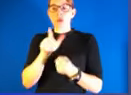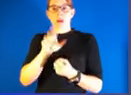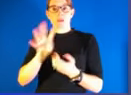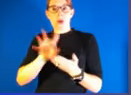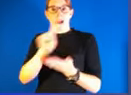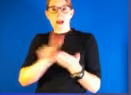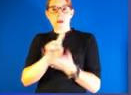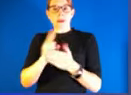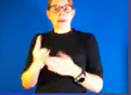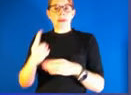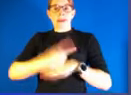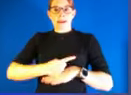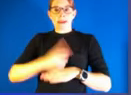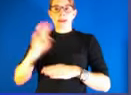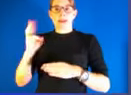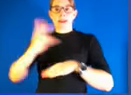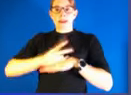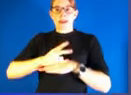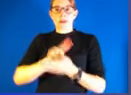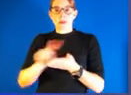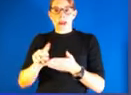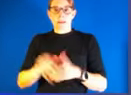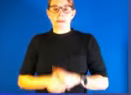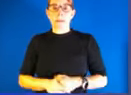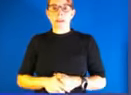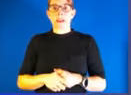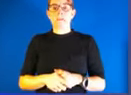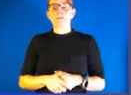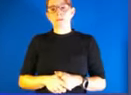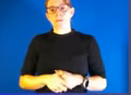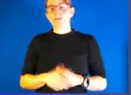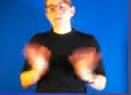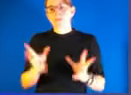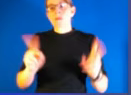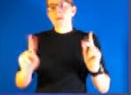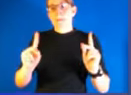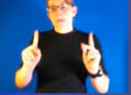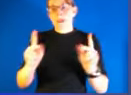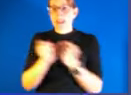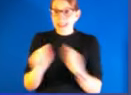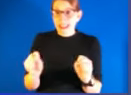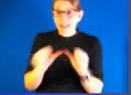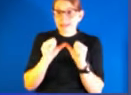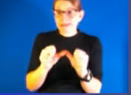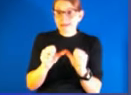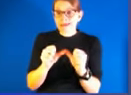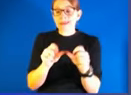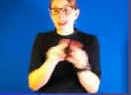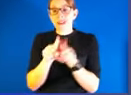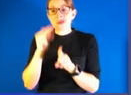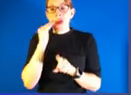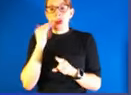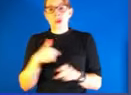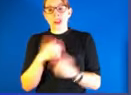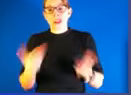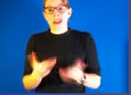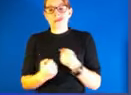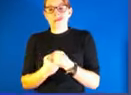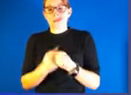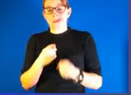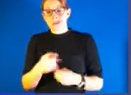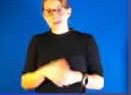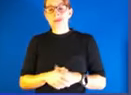our very best to take amazing care of you, and just want to encourage people to be safe and know that we're here for them in the event